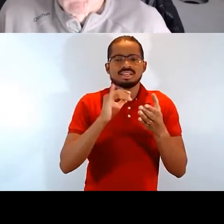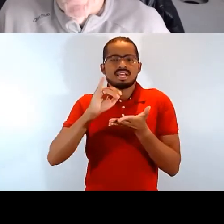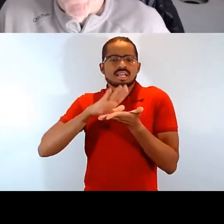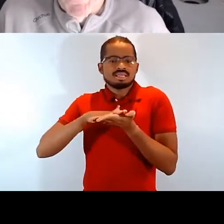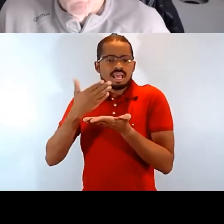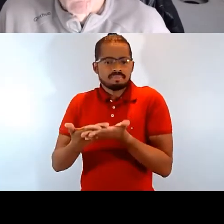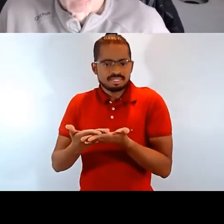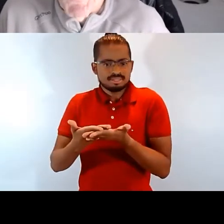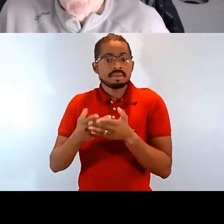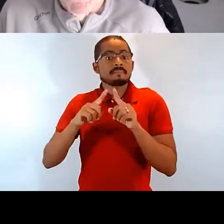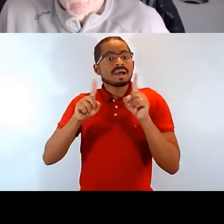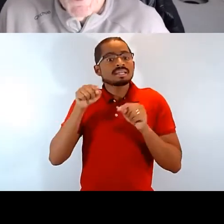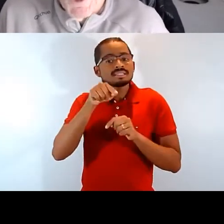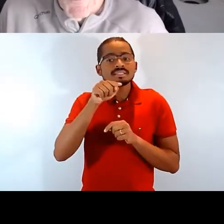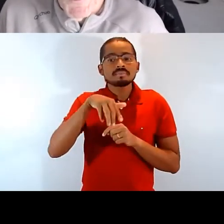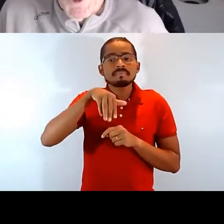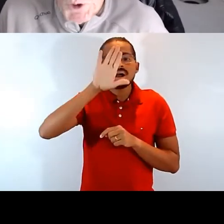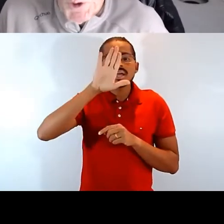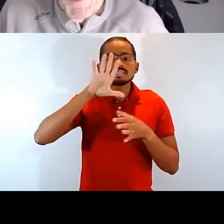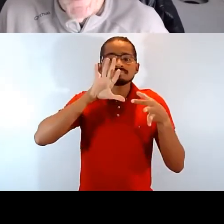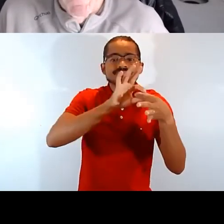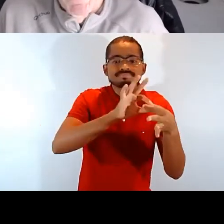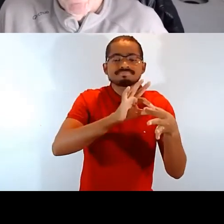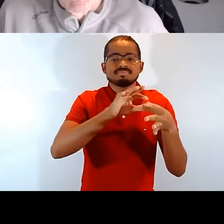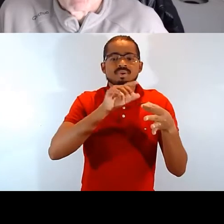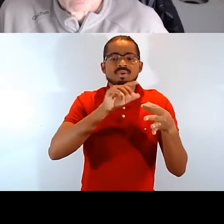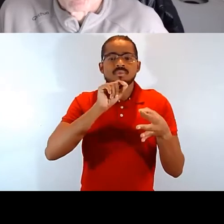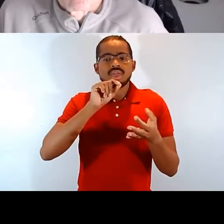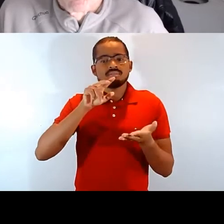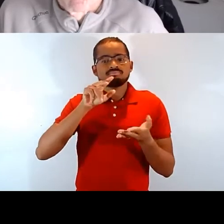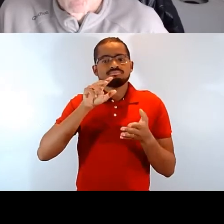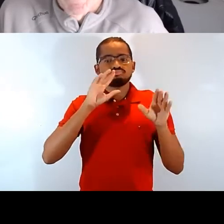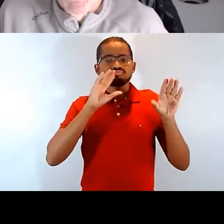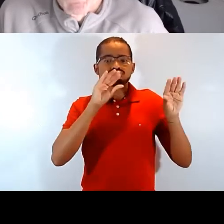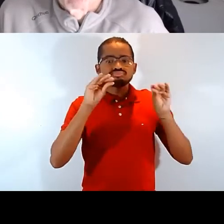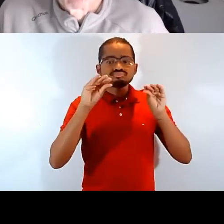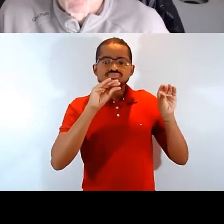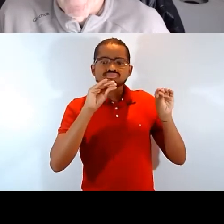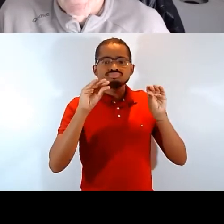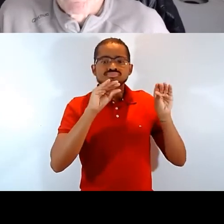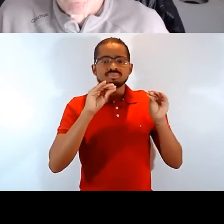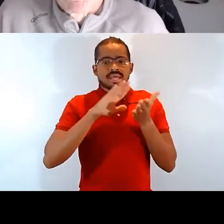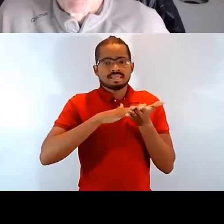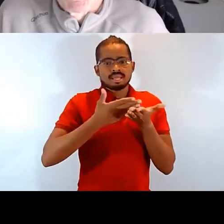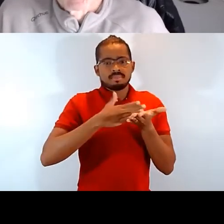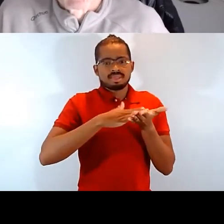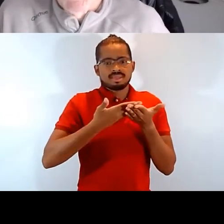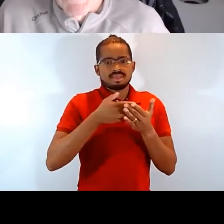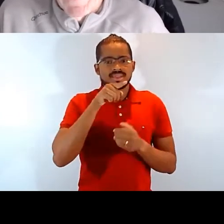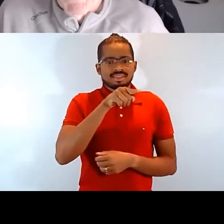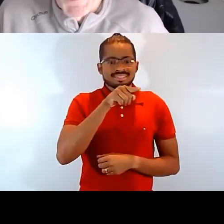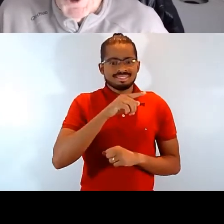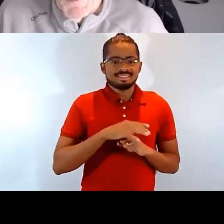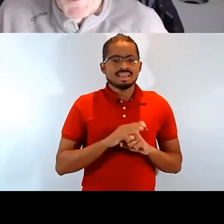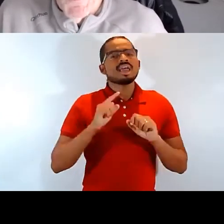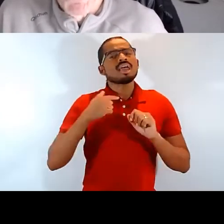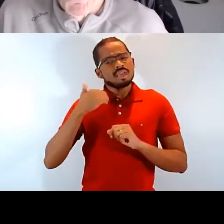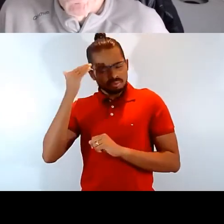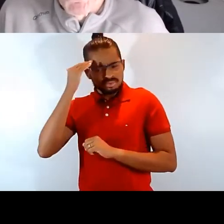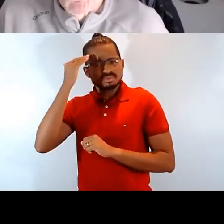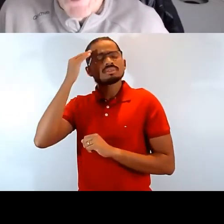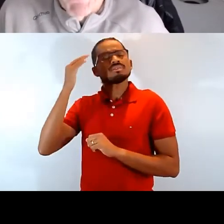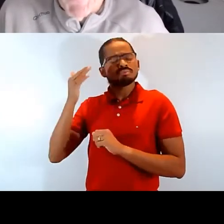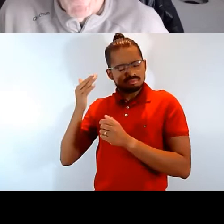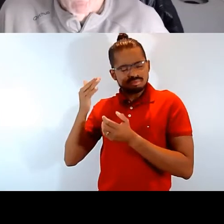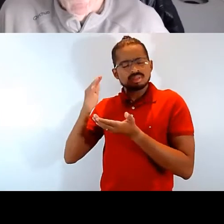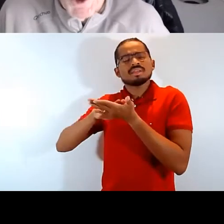conference interpreting or spoken language conference interpreter, even though I know full well that sign language interpreters